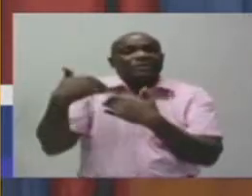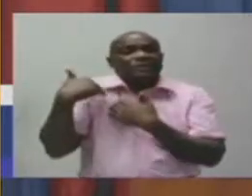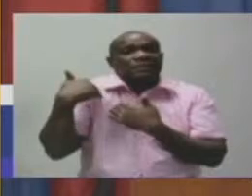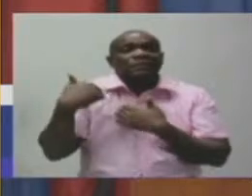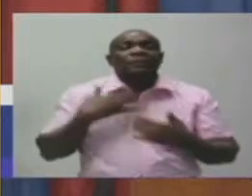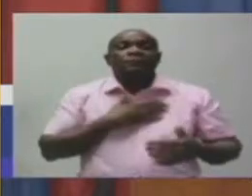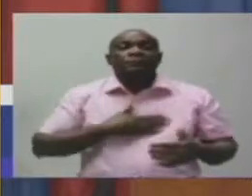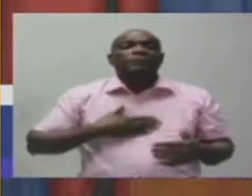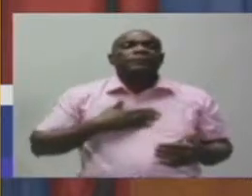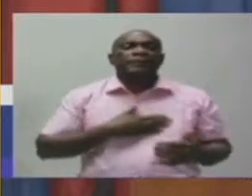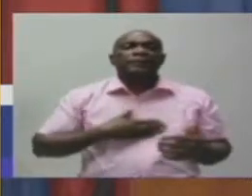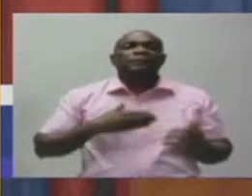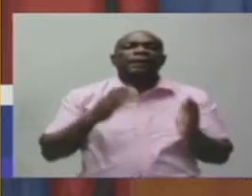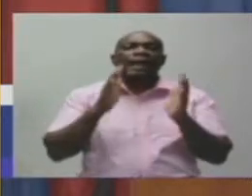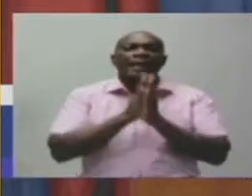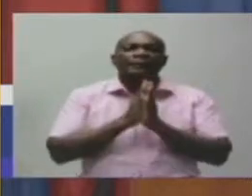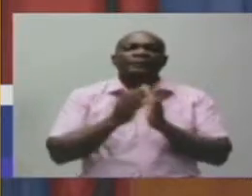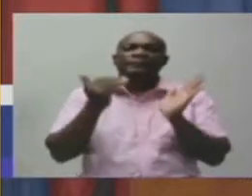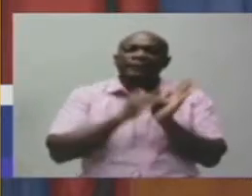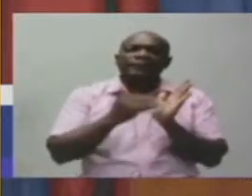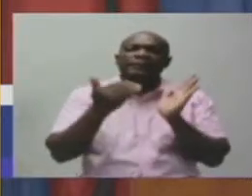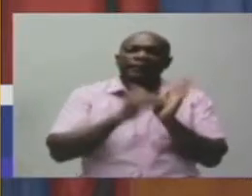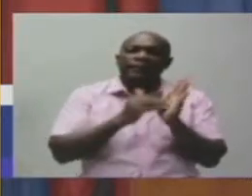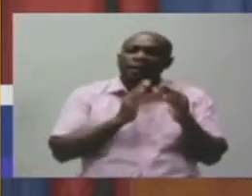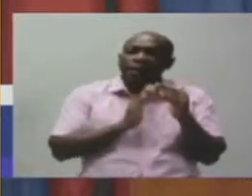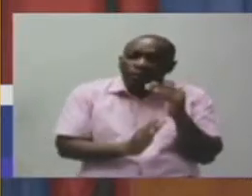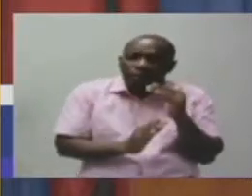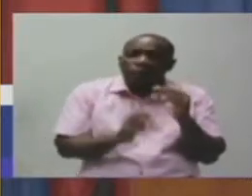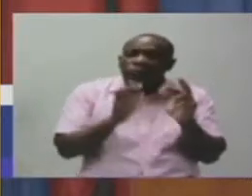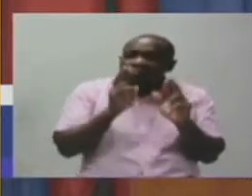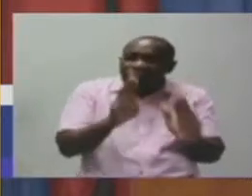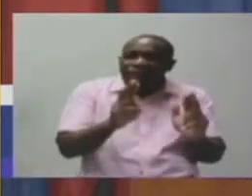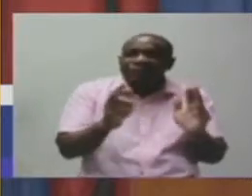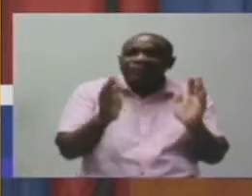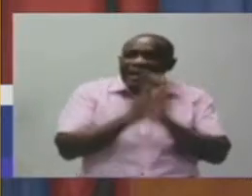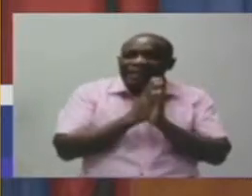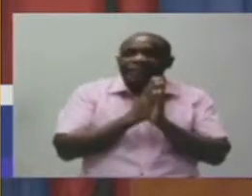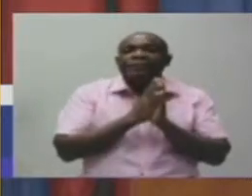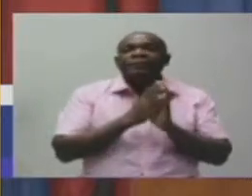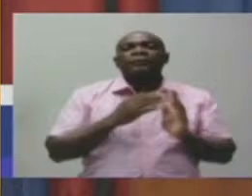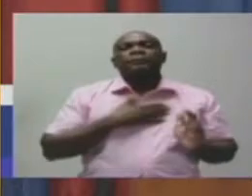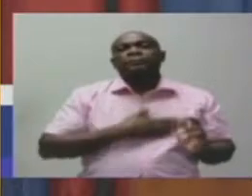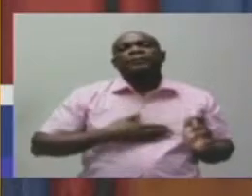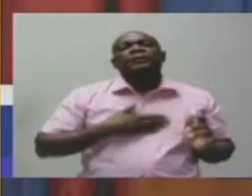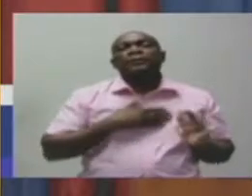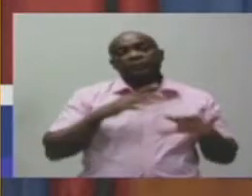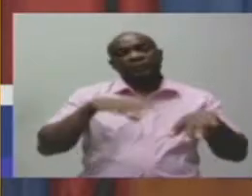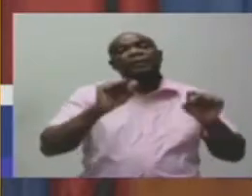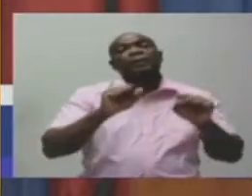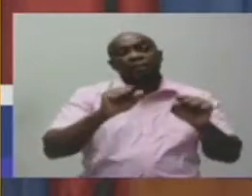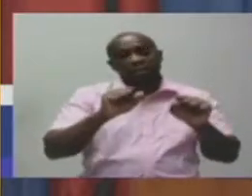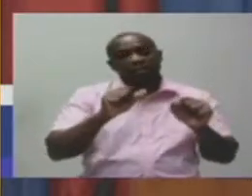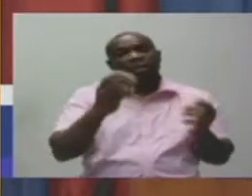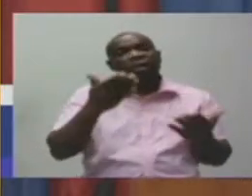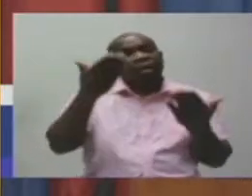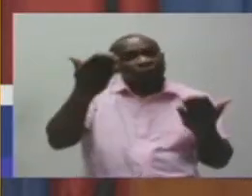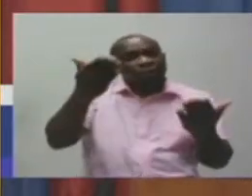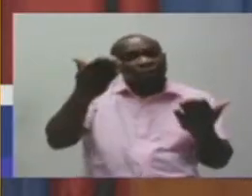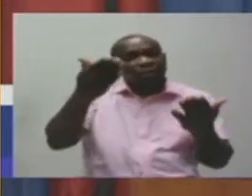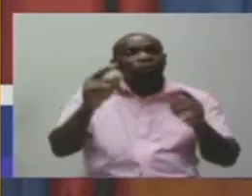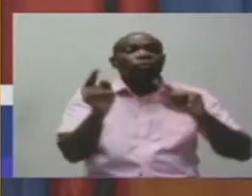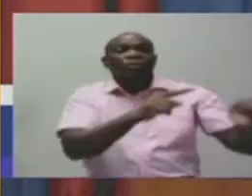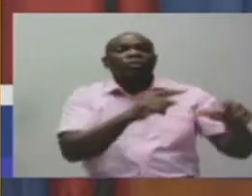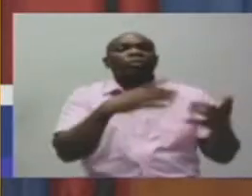are asking yet again and humbly and respectfully, please take up on the offer of vaccination. It's one of the few ways and the only